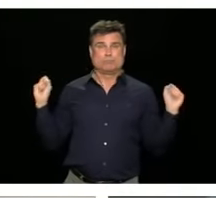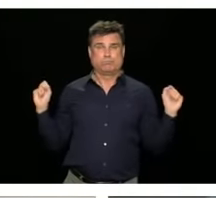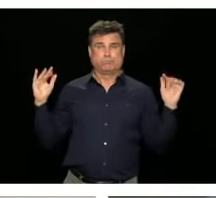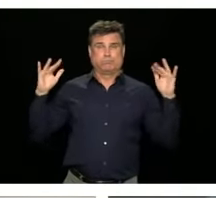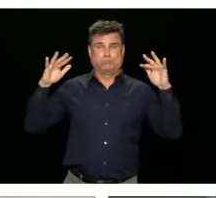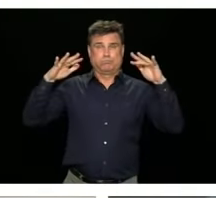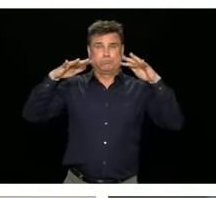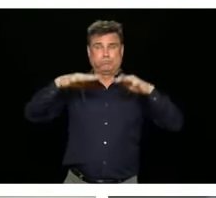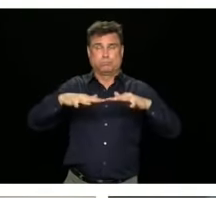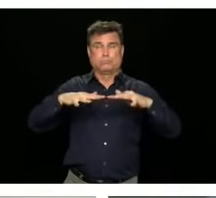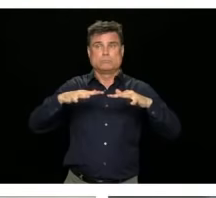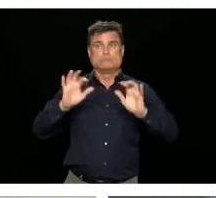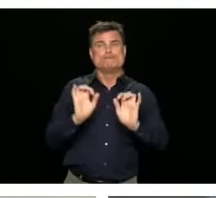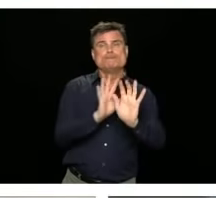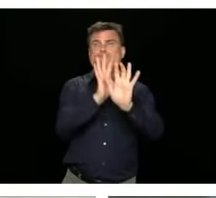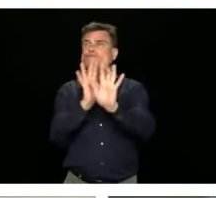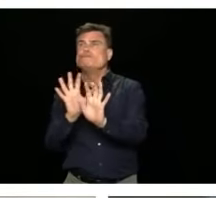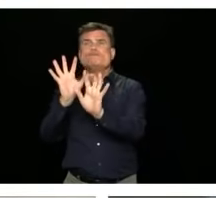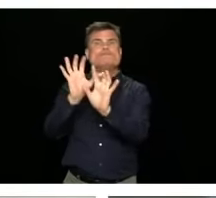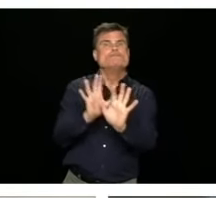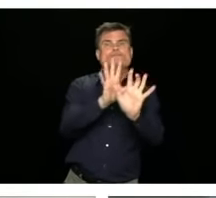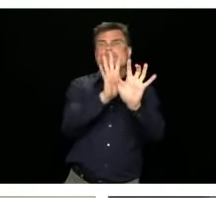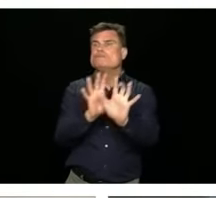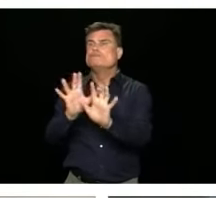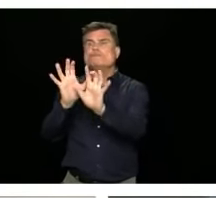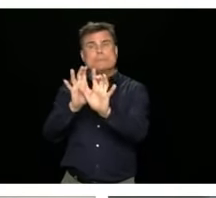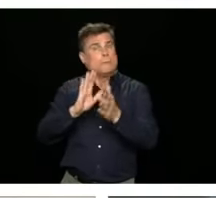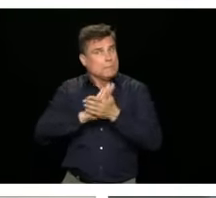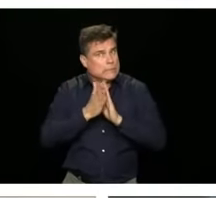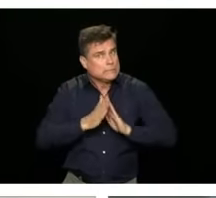this anti-racism training. So I think we need it in schools,